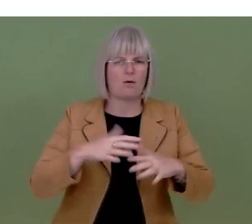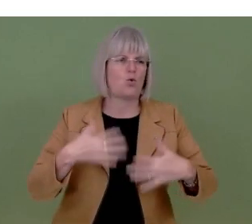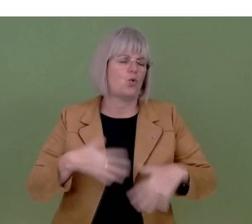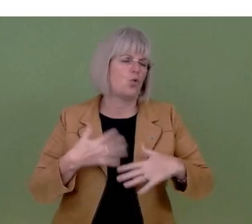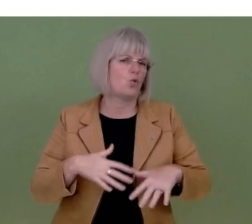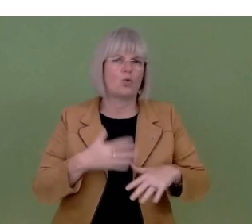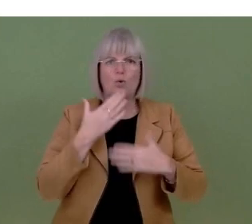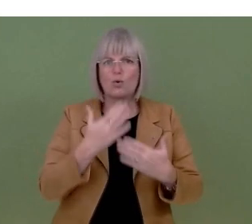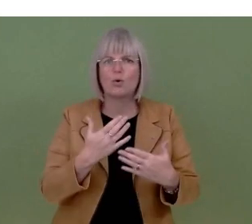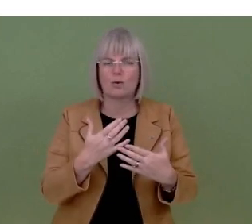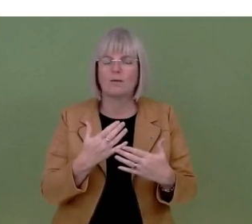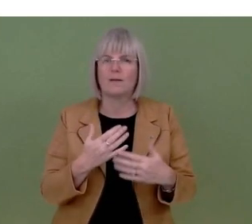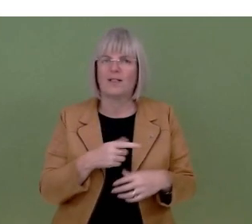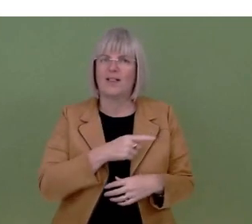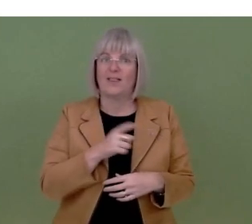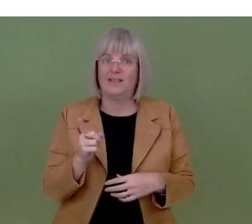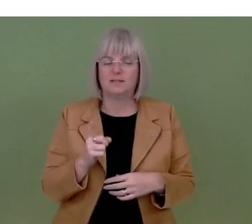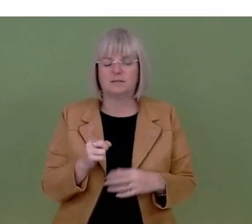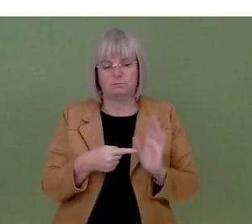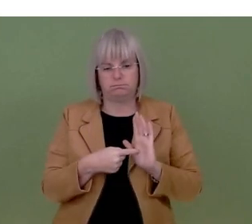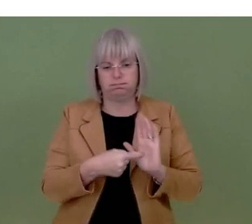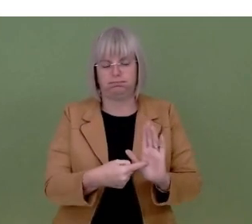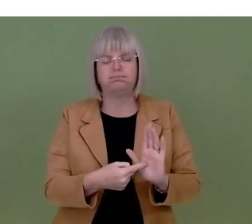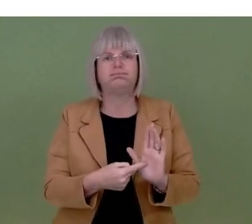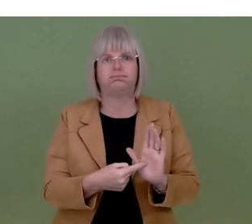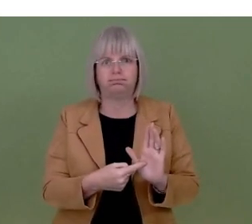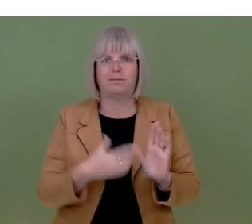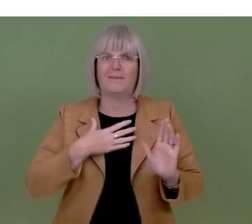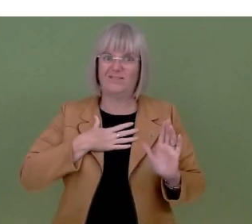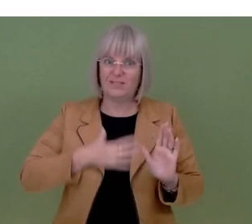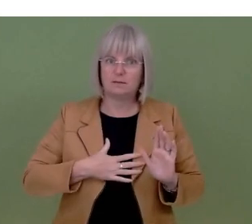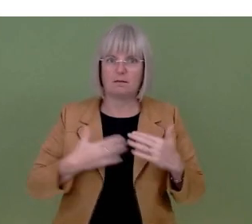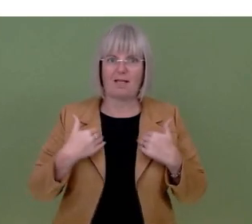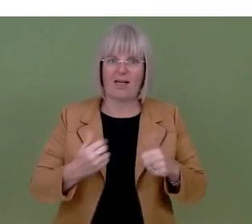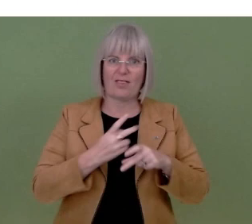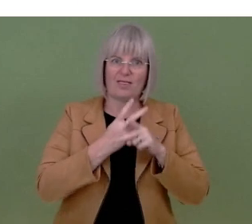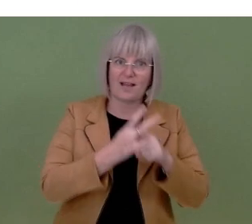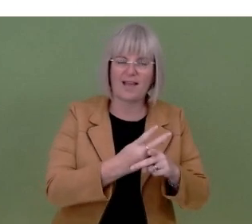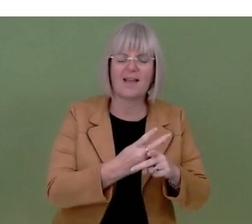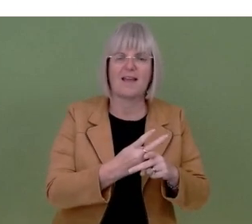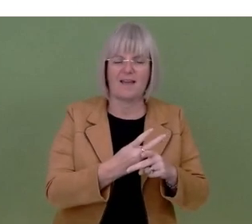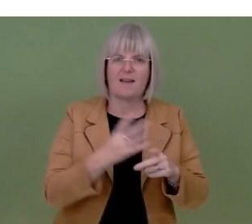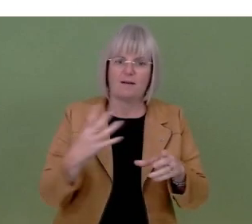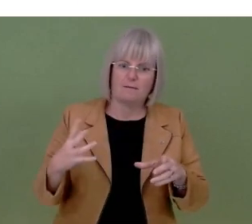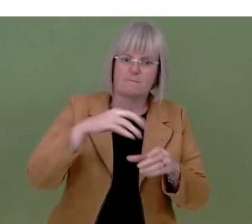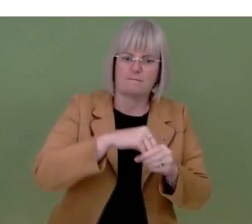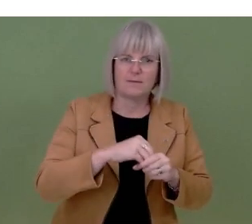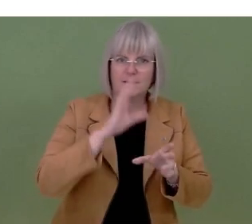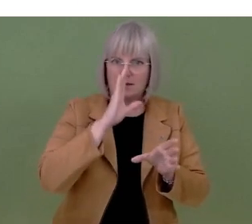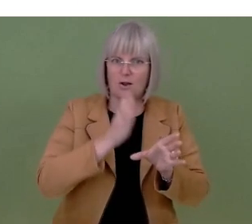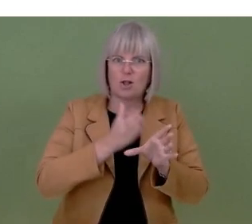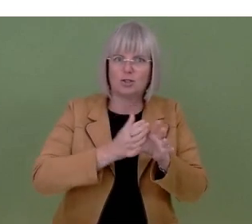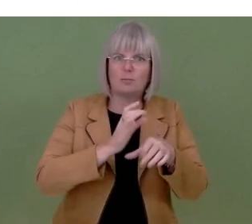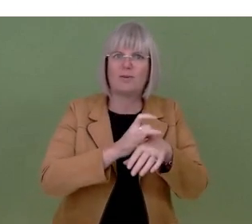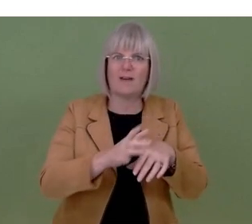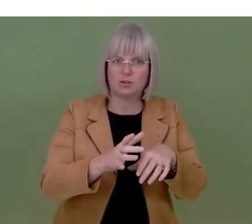big frontier of psychological practice in physical healthcare and the potential for us to be doing more